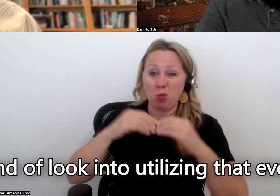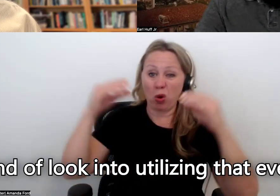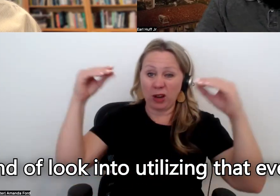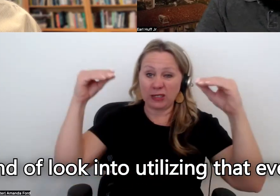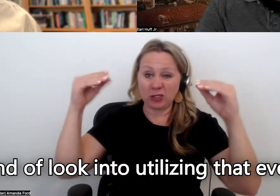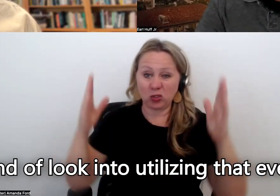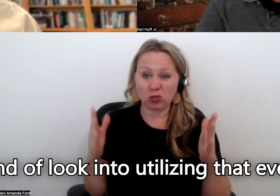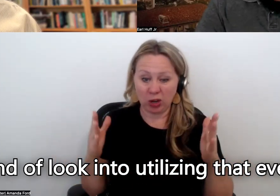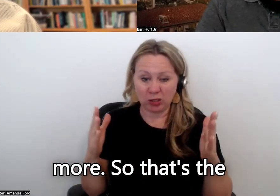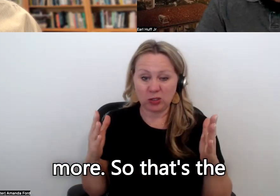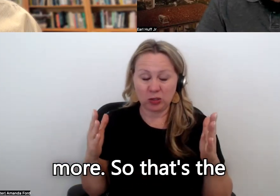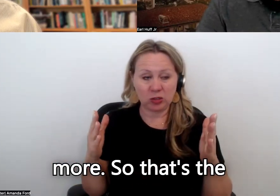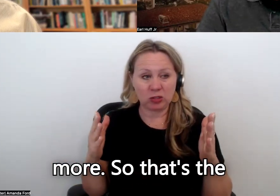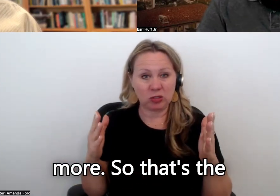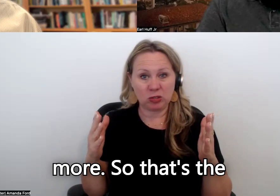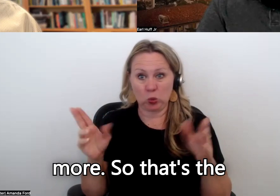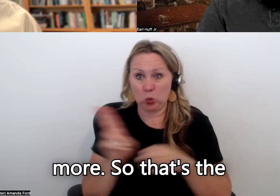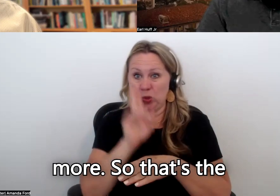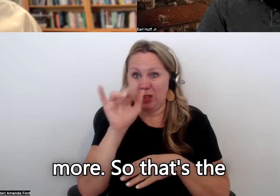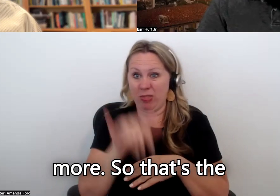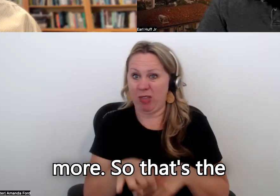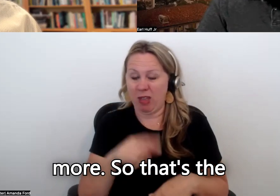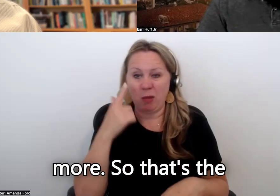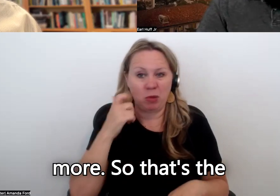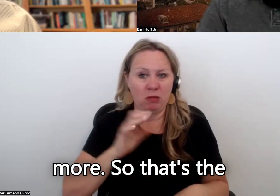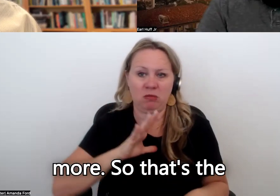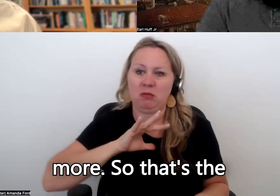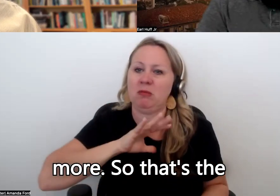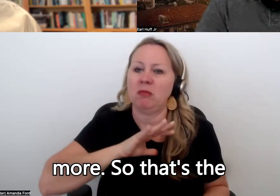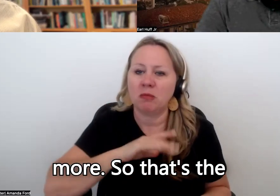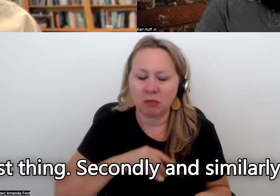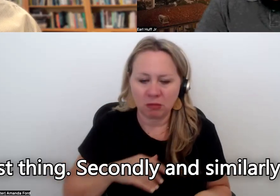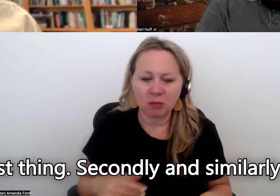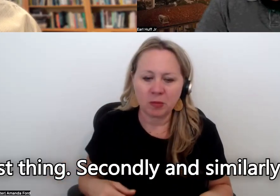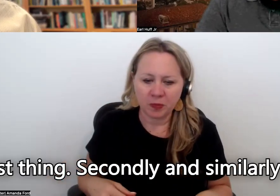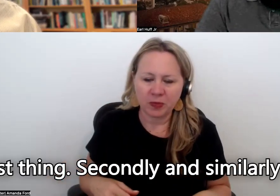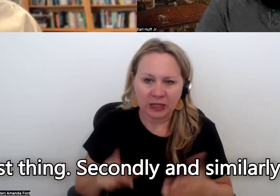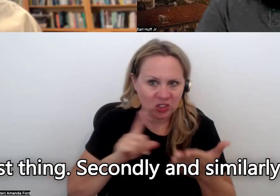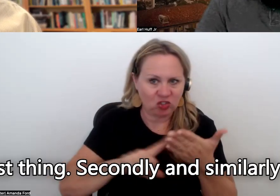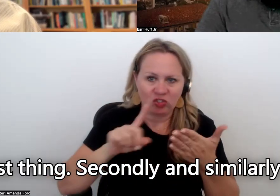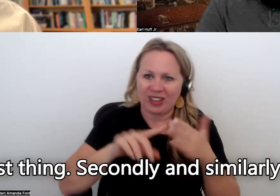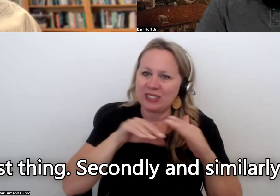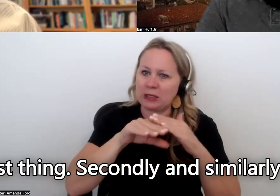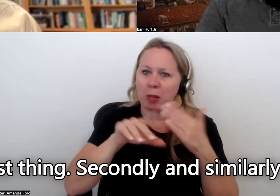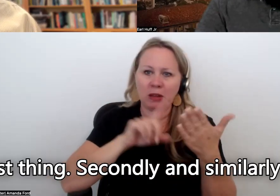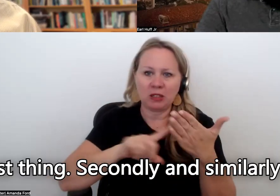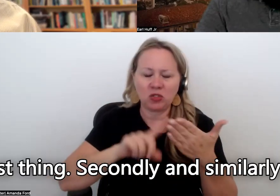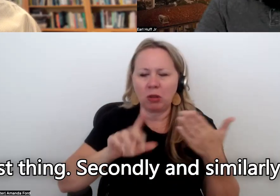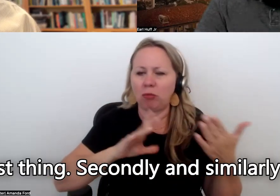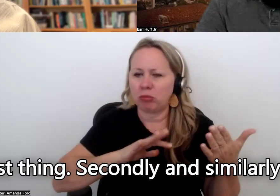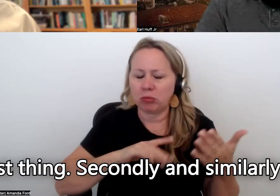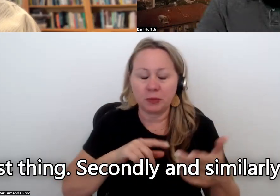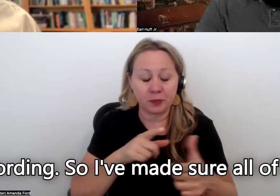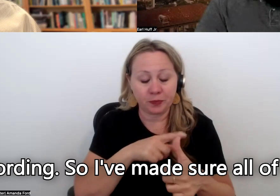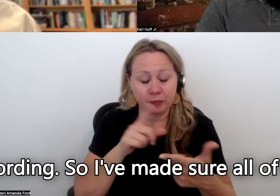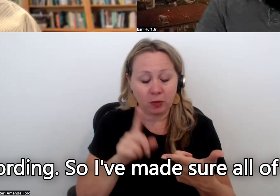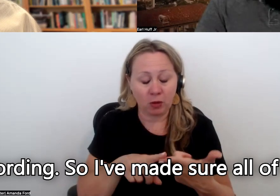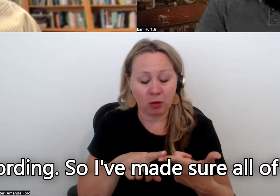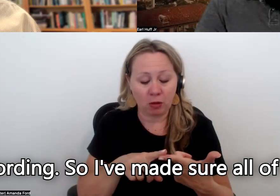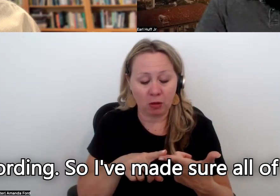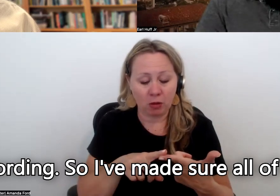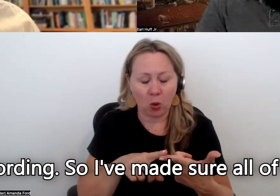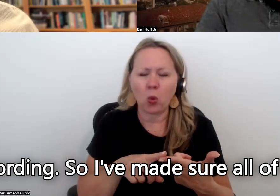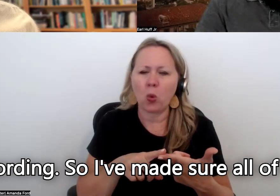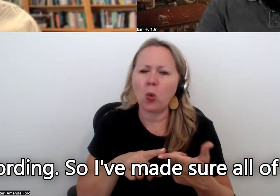look into utilize that even more. So that's the first thing. Secondly, and similarly, is